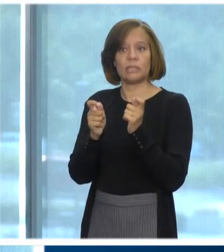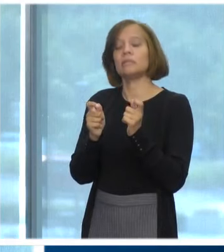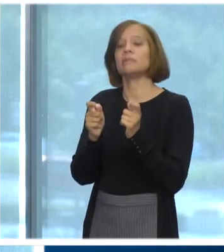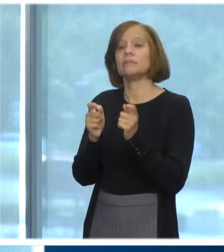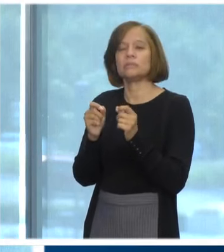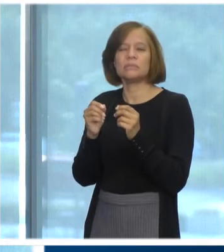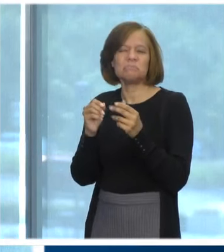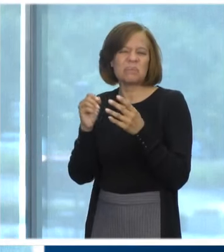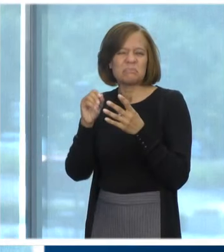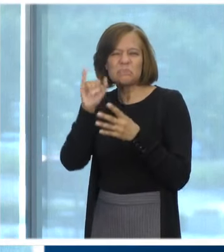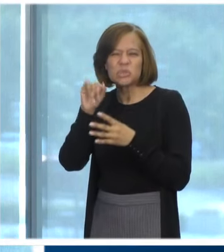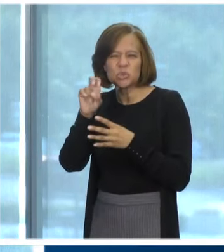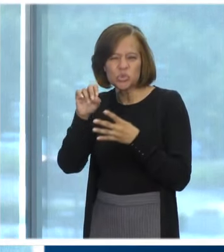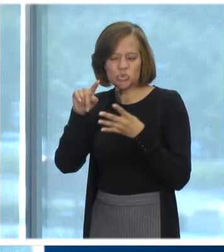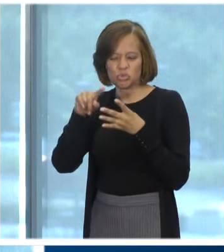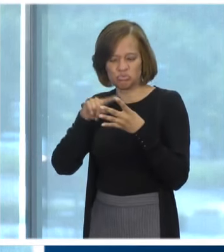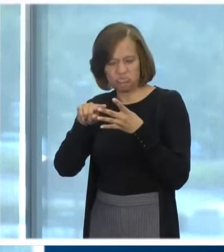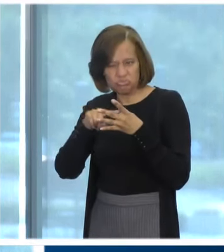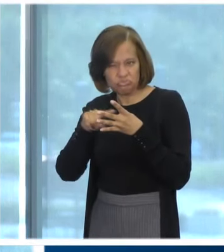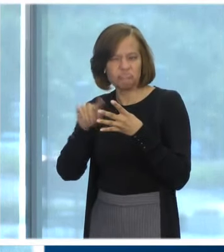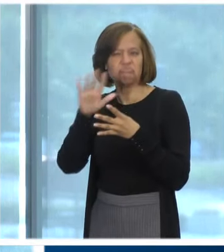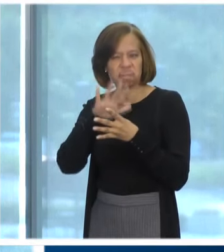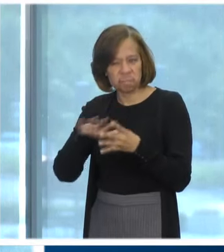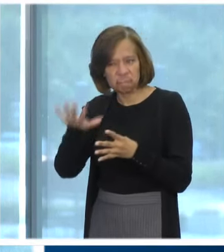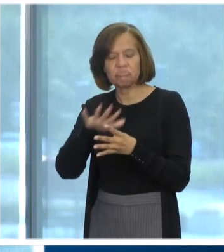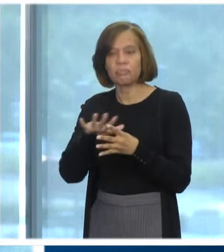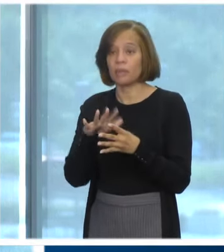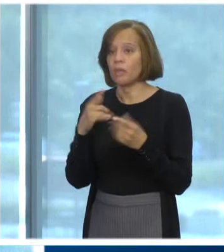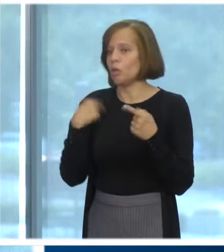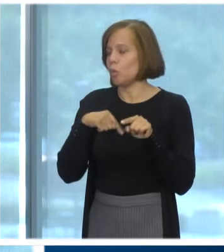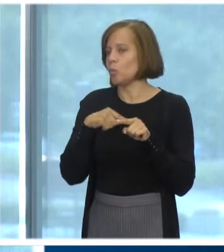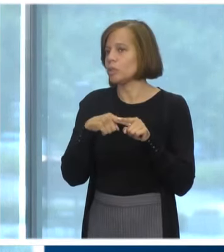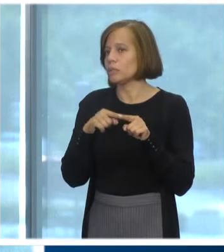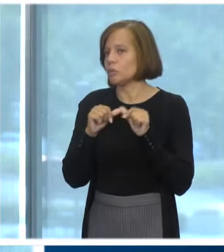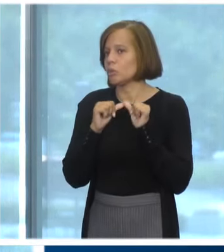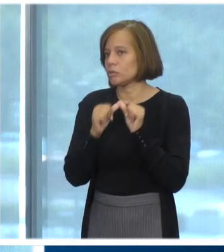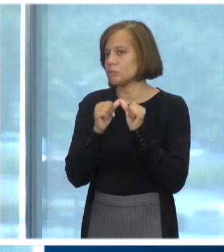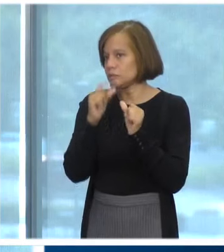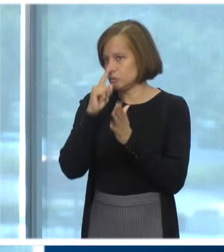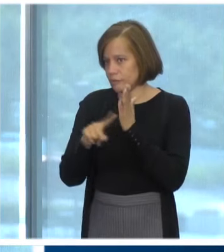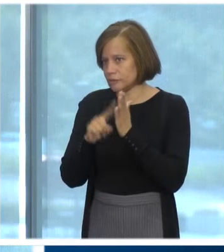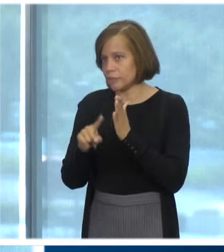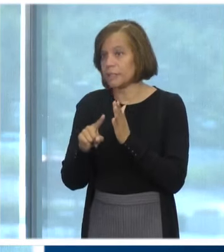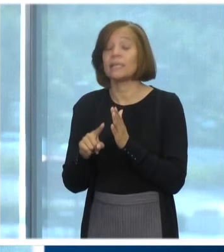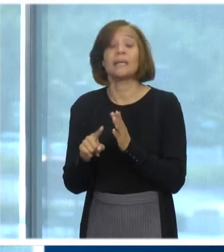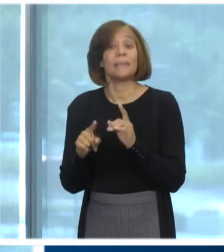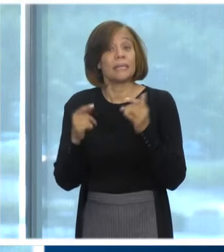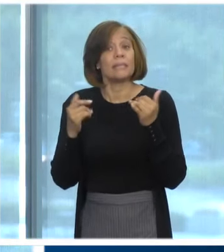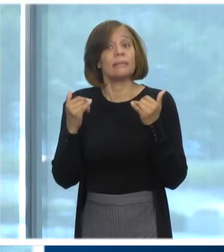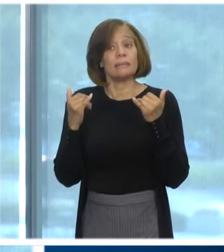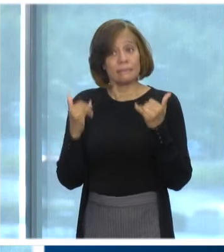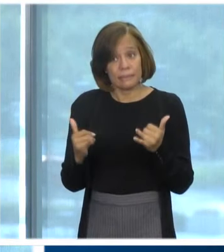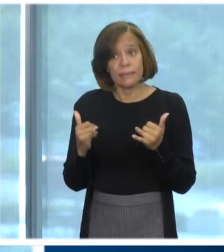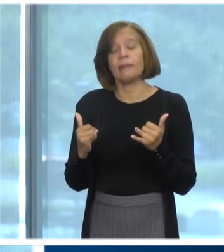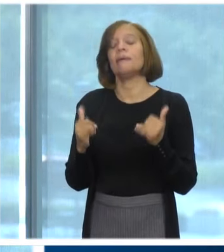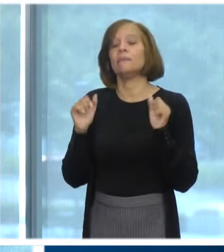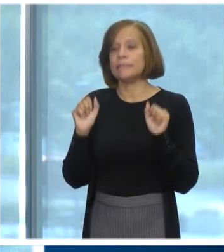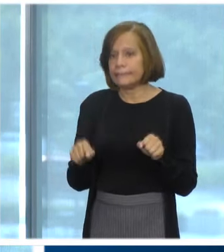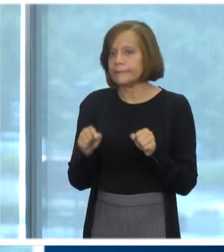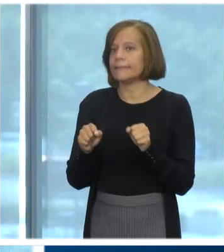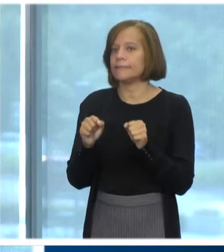towards the middle of June, and certainly the investigations that we continue to conduct now, allowed us to more easily identify